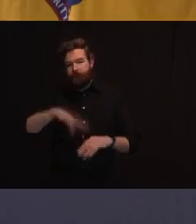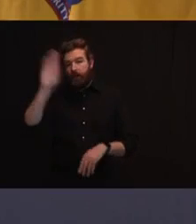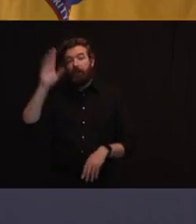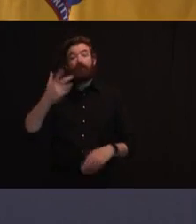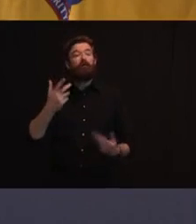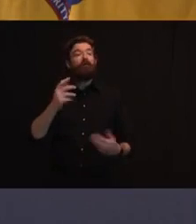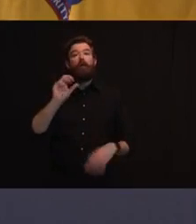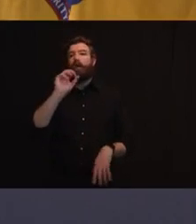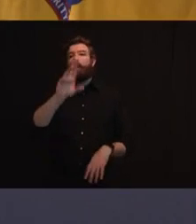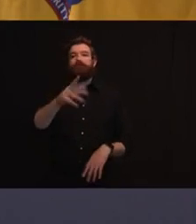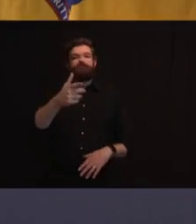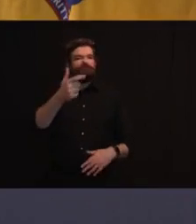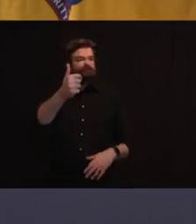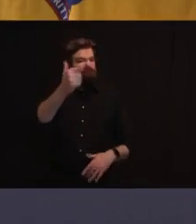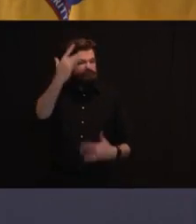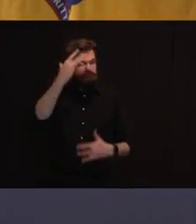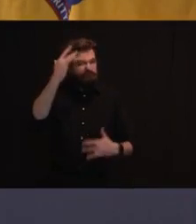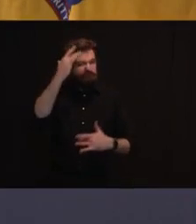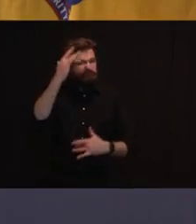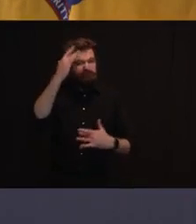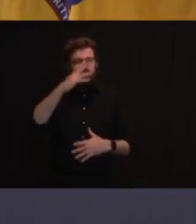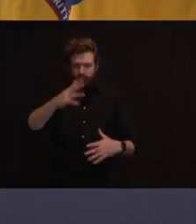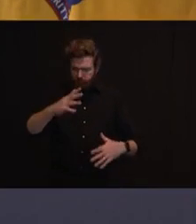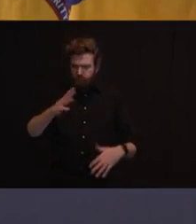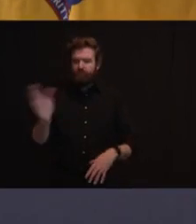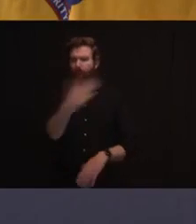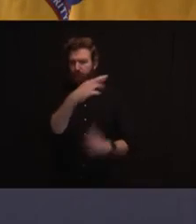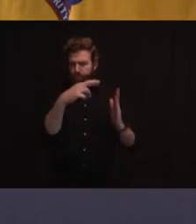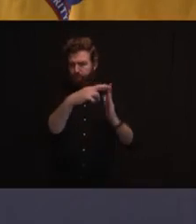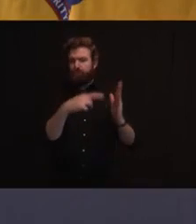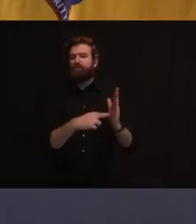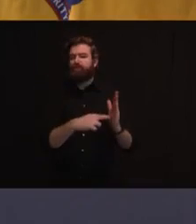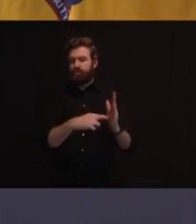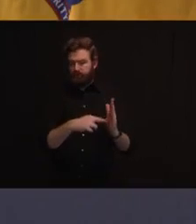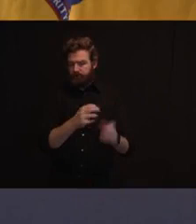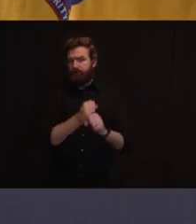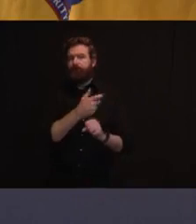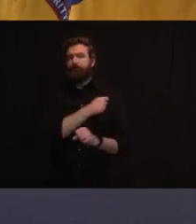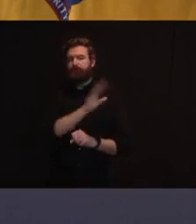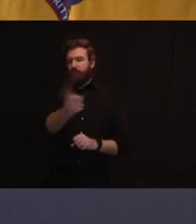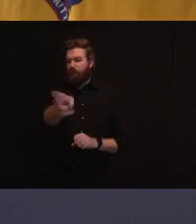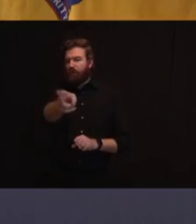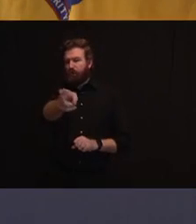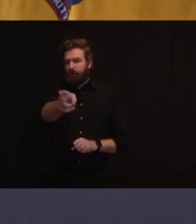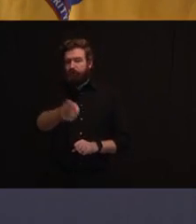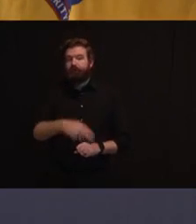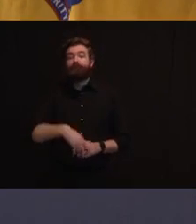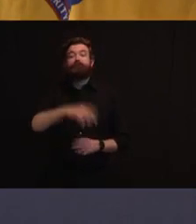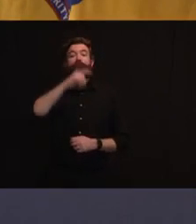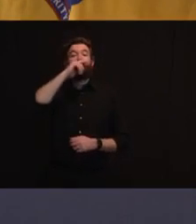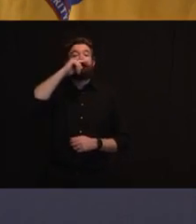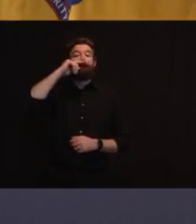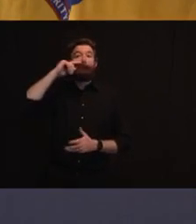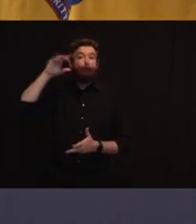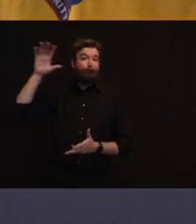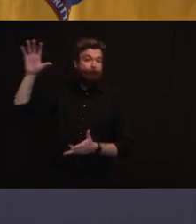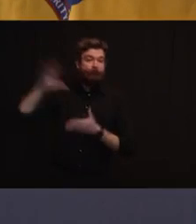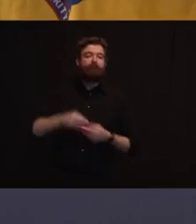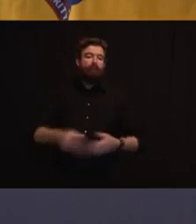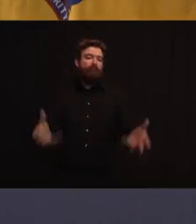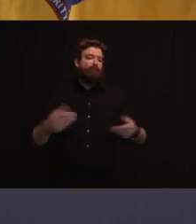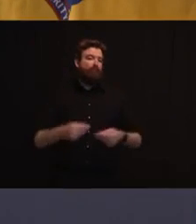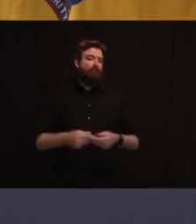vaccinated. Get in there. And the faster we can deliver those shots into the arms, the better we will